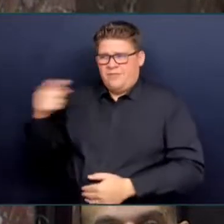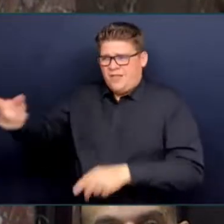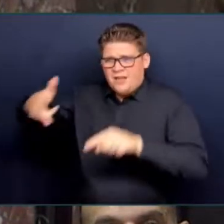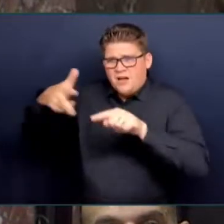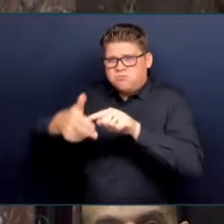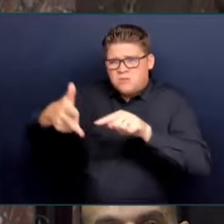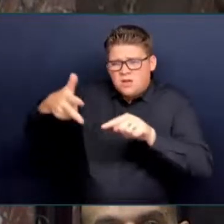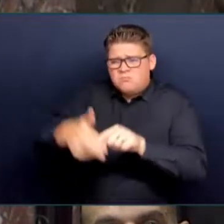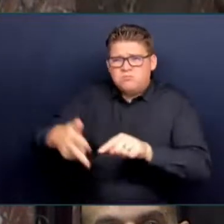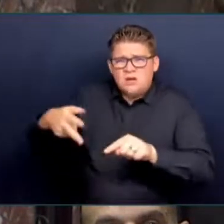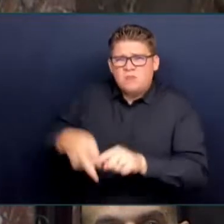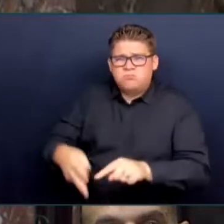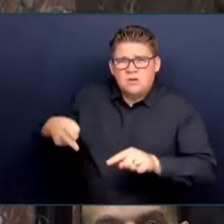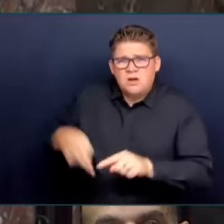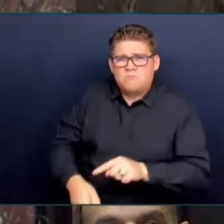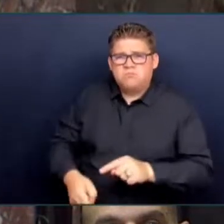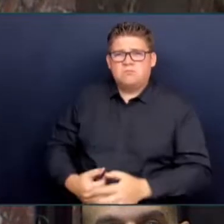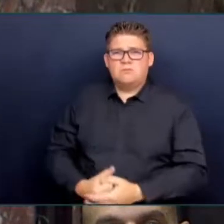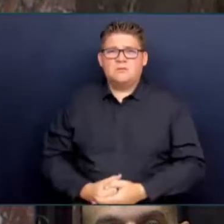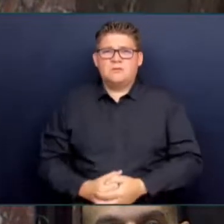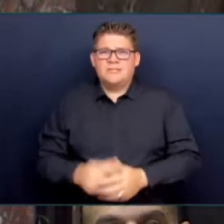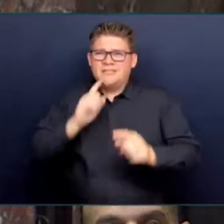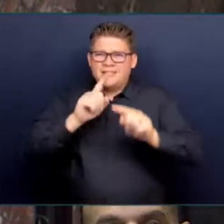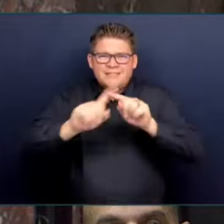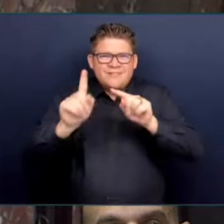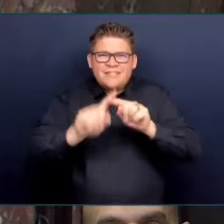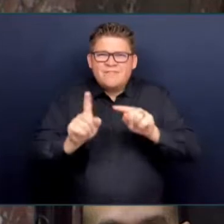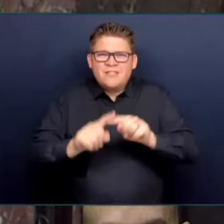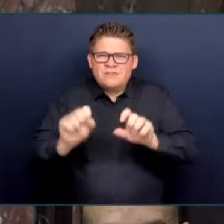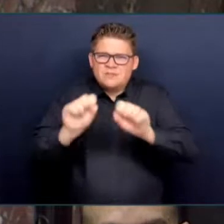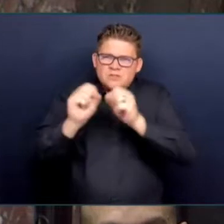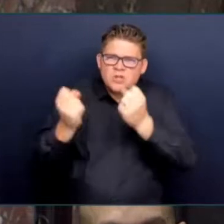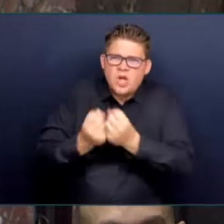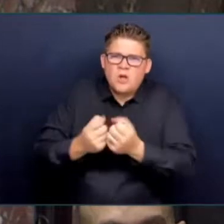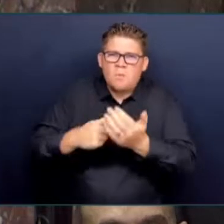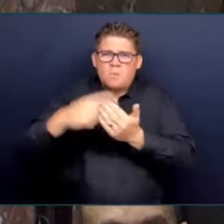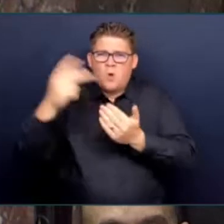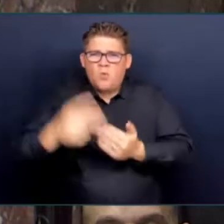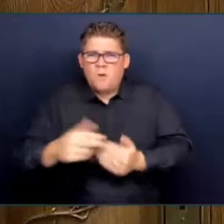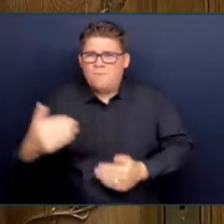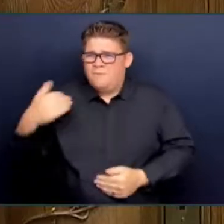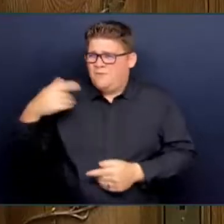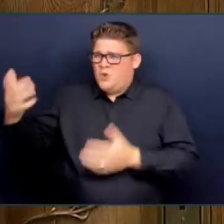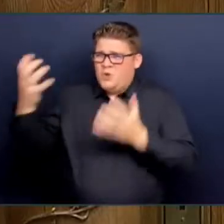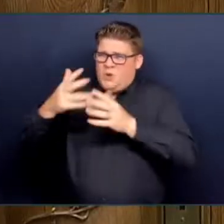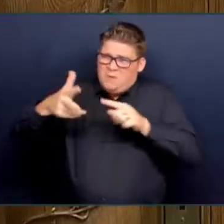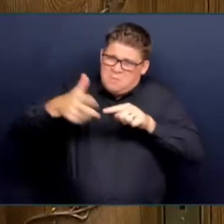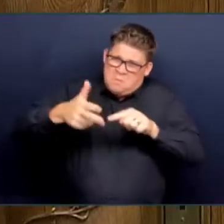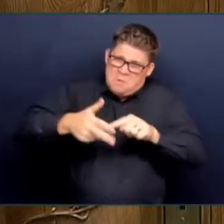to social programs when they were on this side of the House.